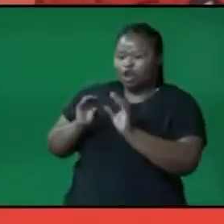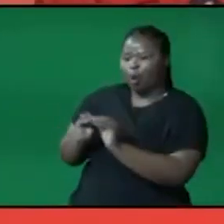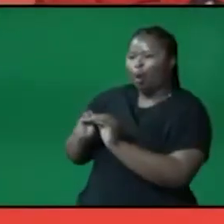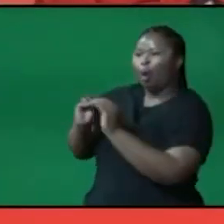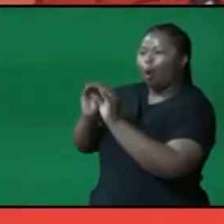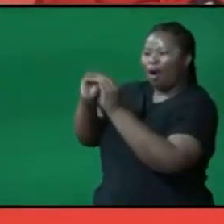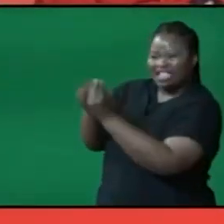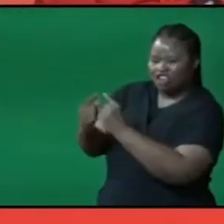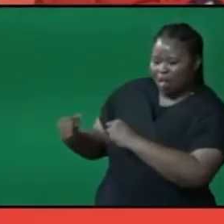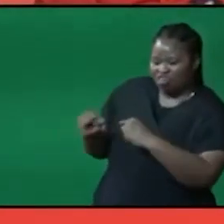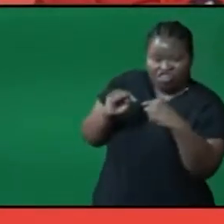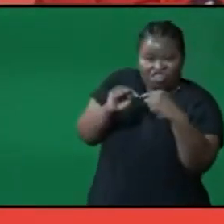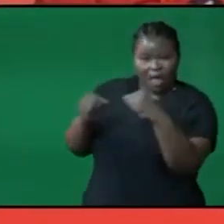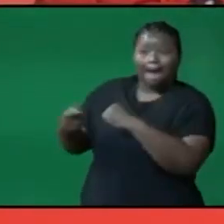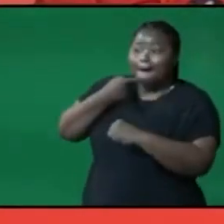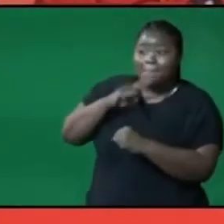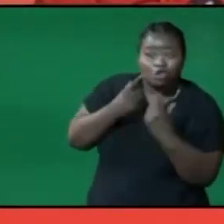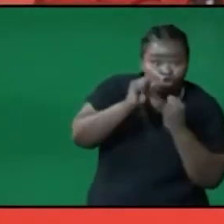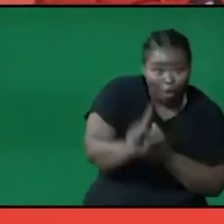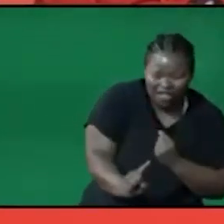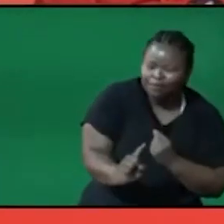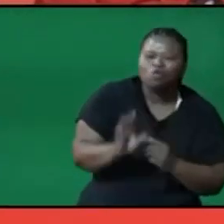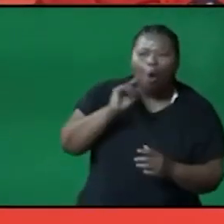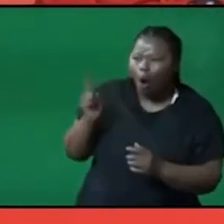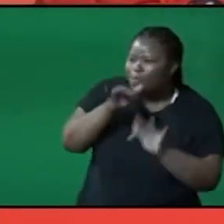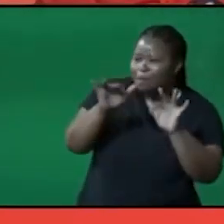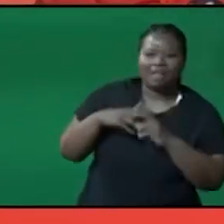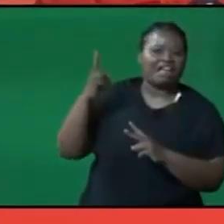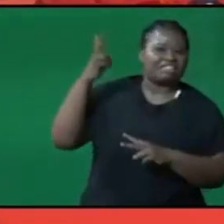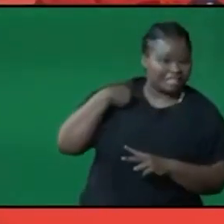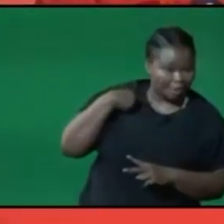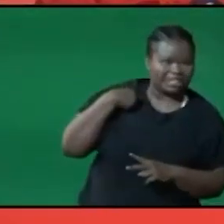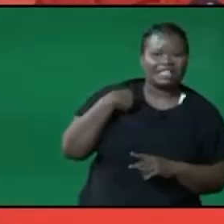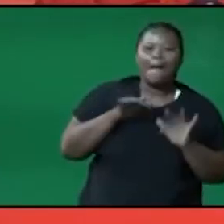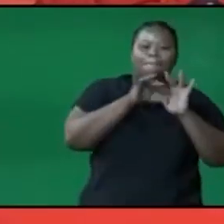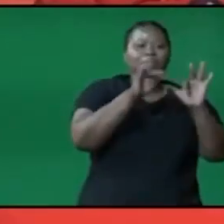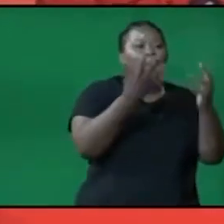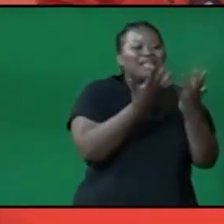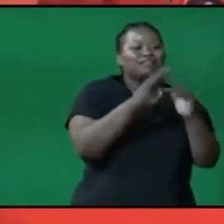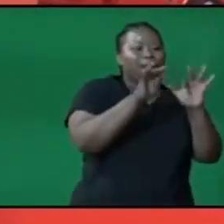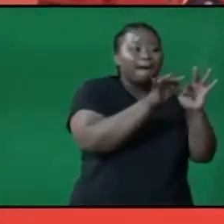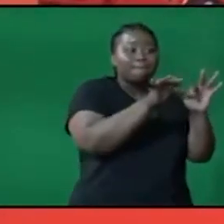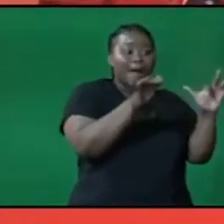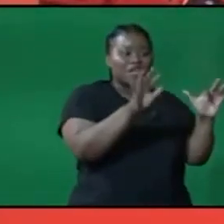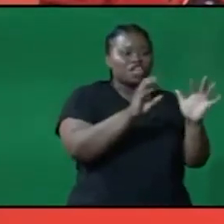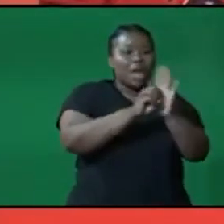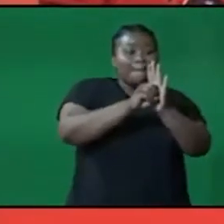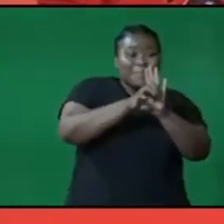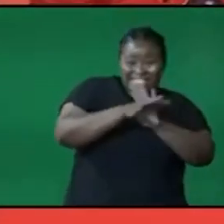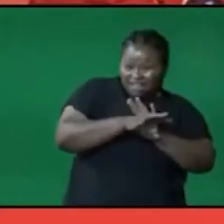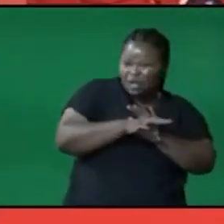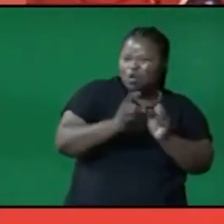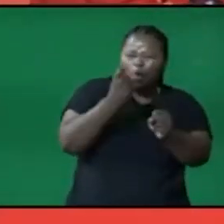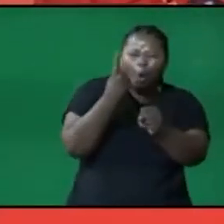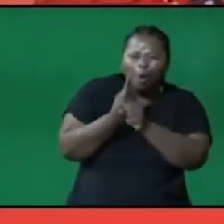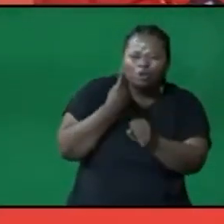of chaos, and you have proved them all wrong. Those in the public domain have for more than a decade